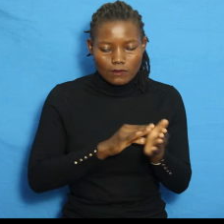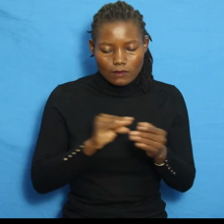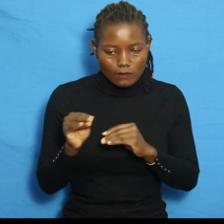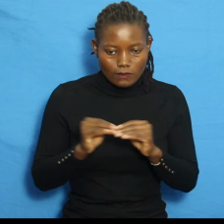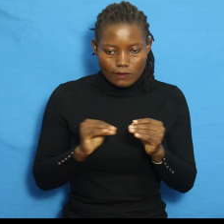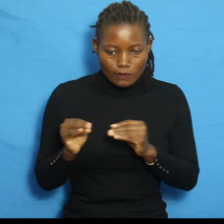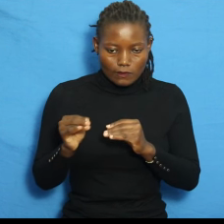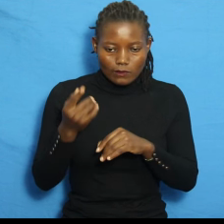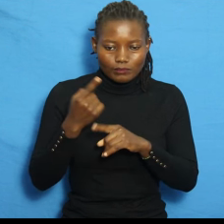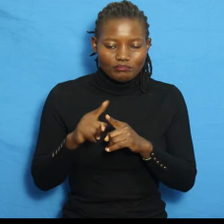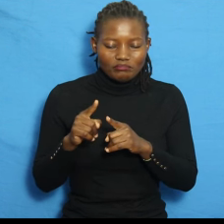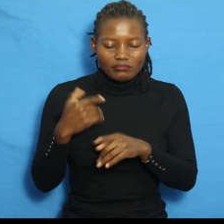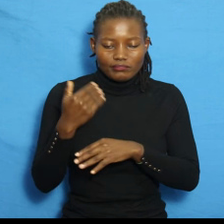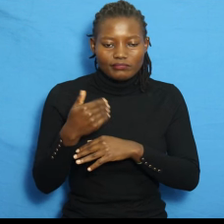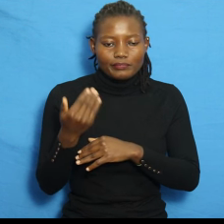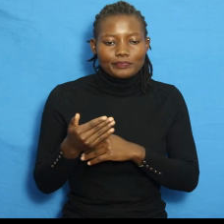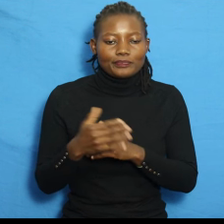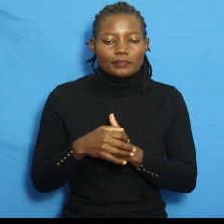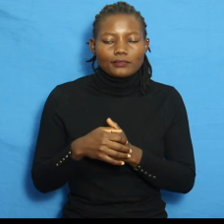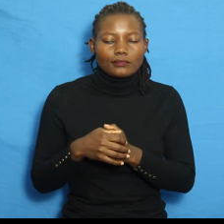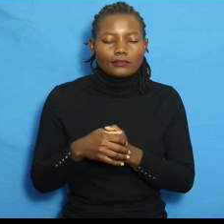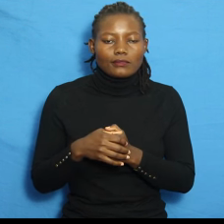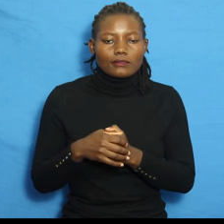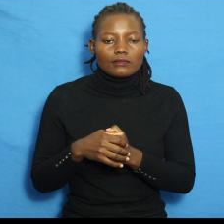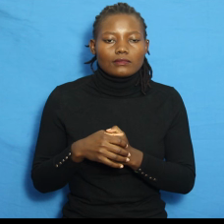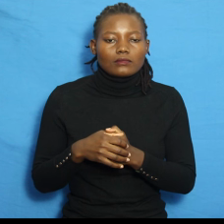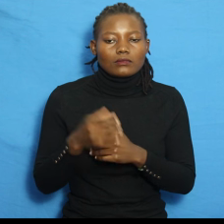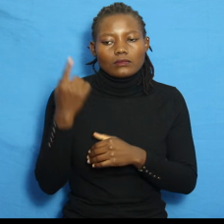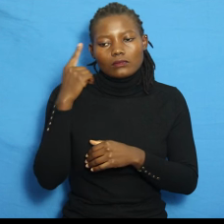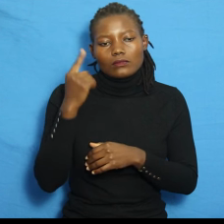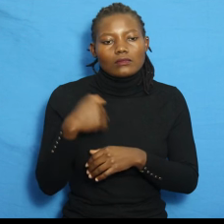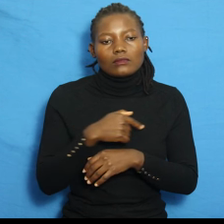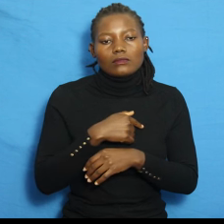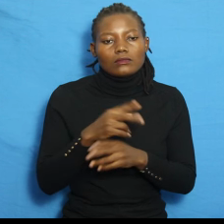have the two variables of mass and acceleration. But usually,